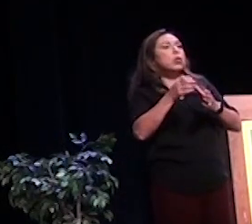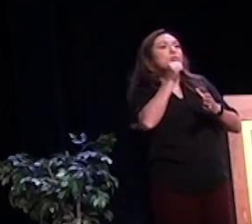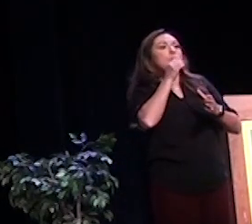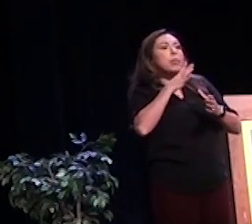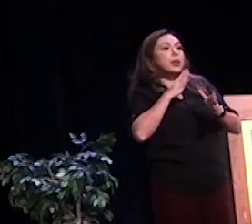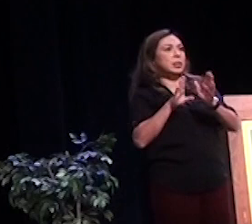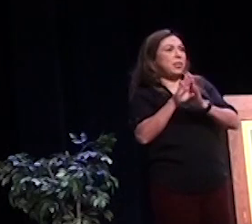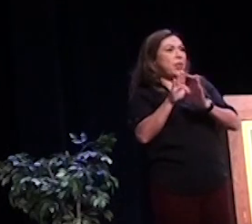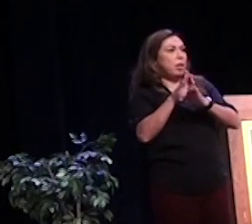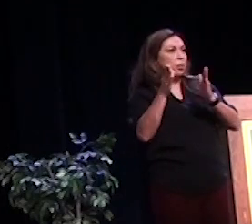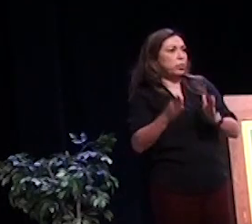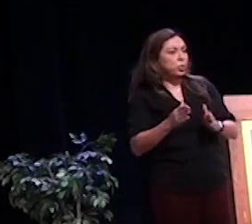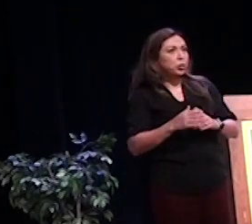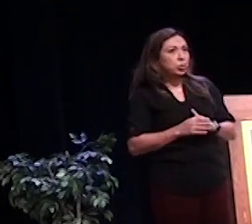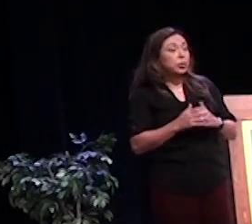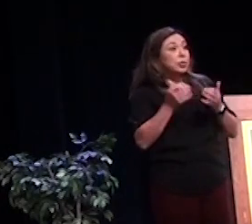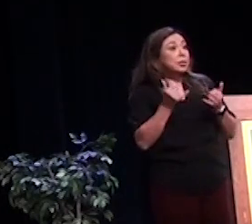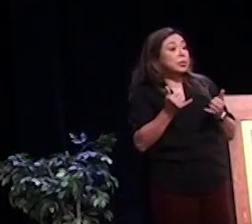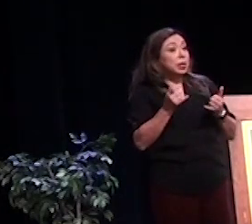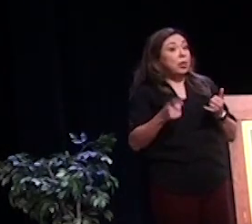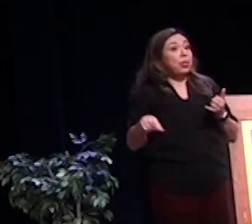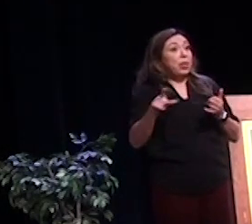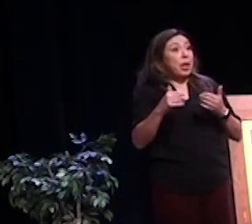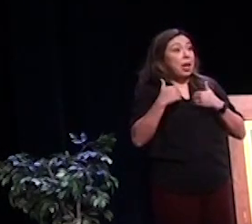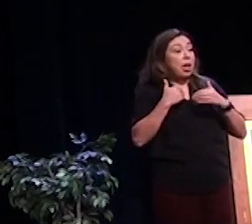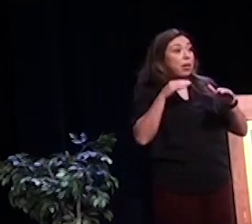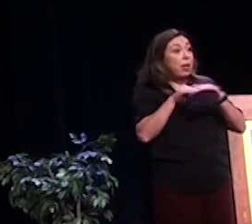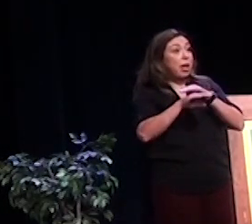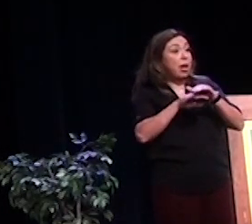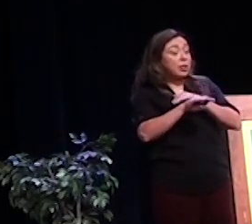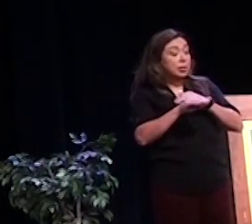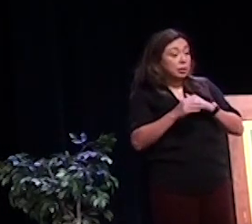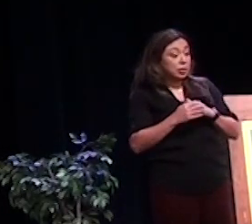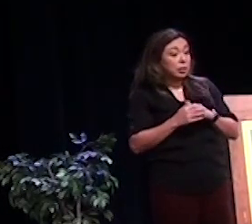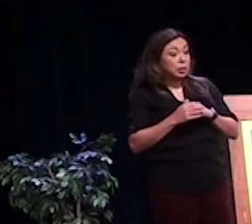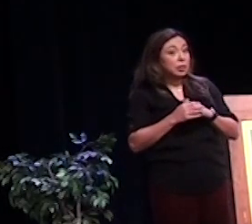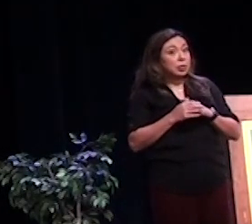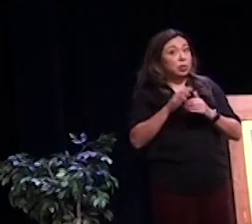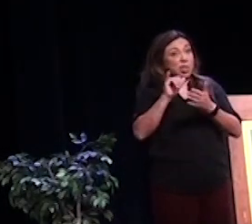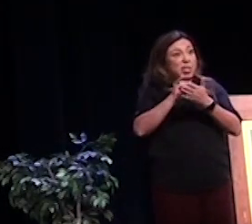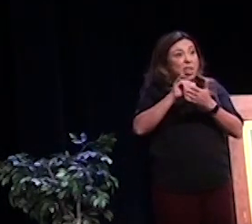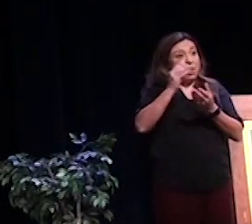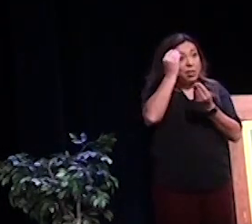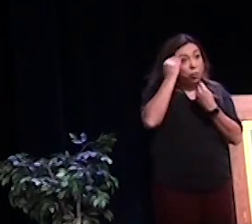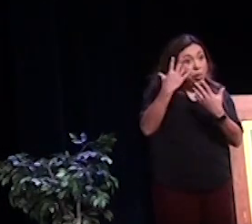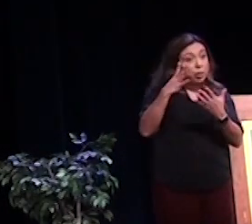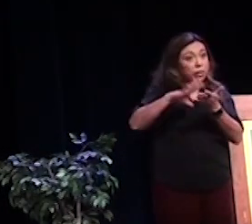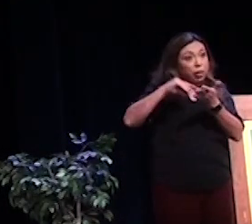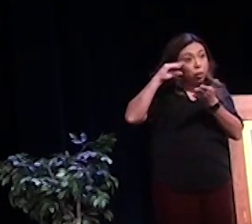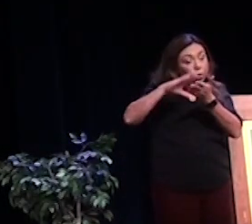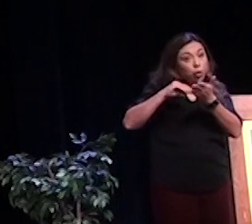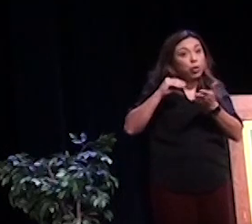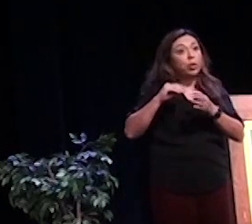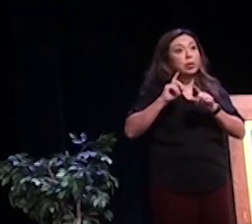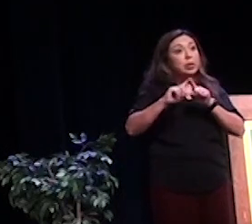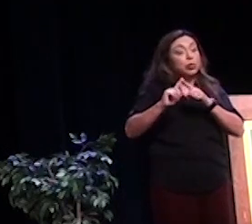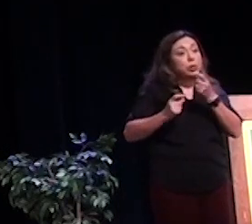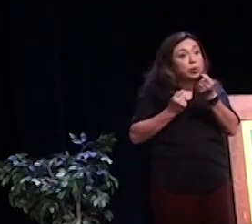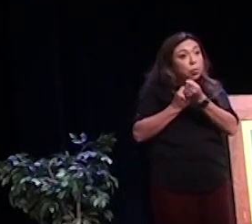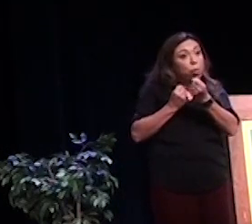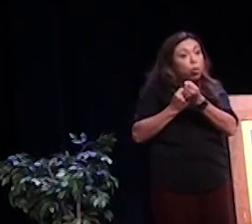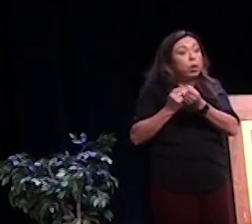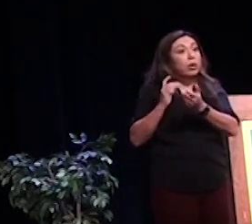developers. Now that they've gotten access to this curriculum and this support